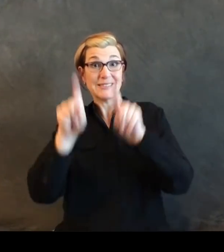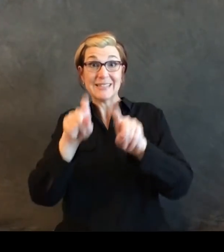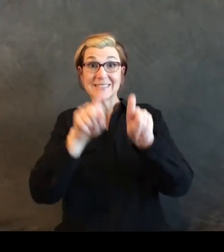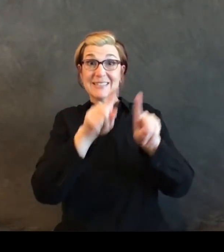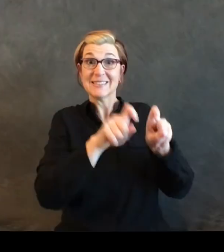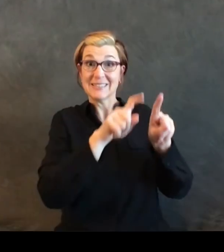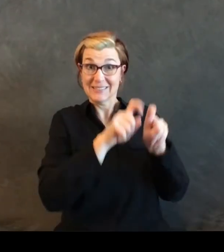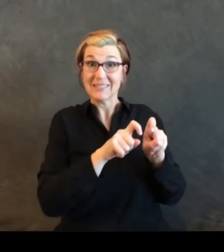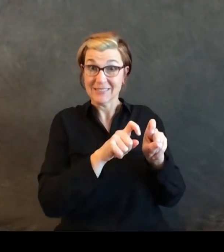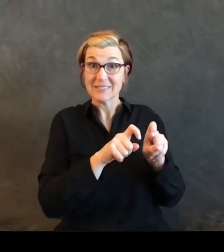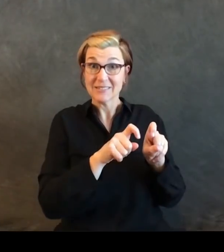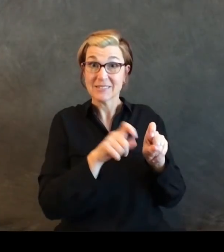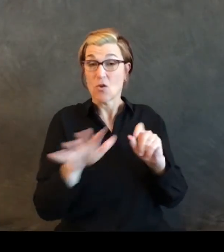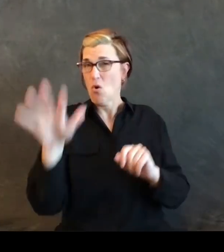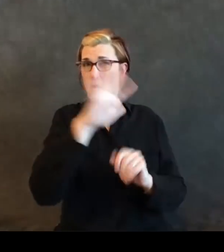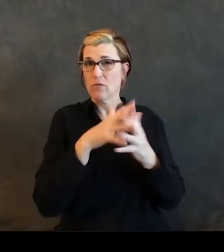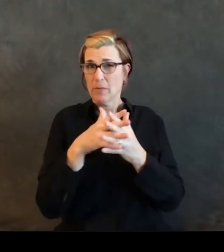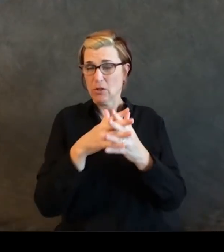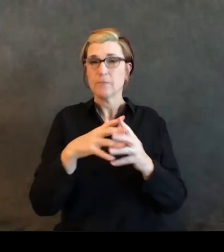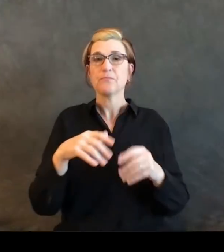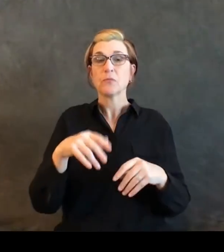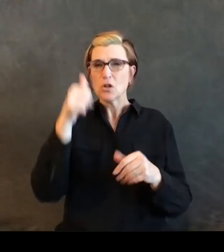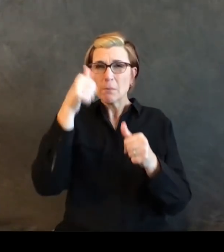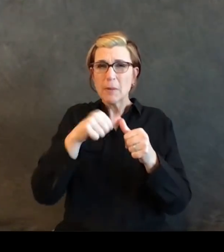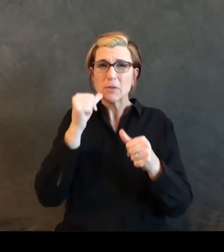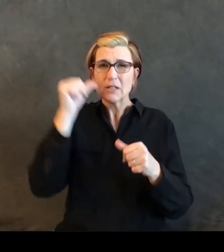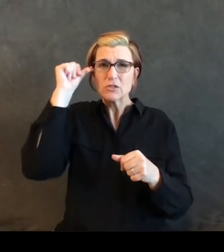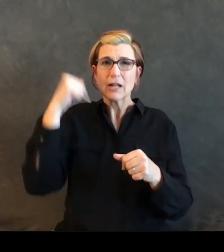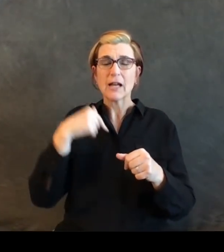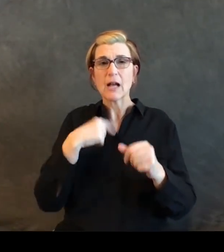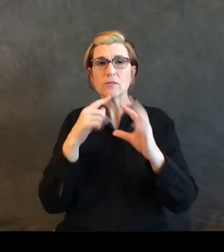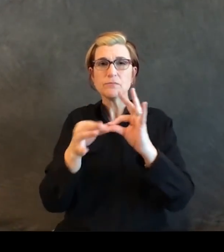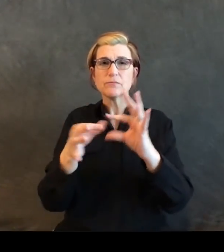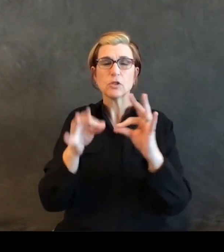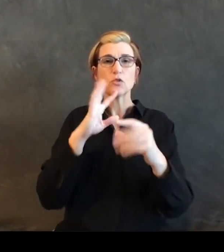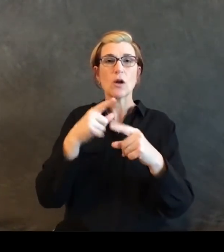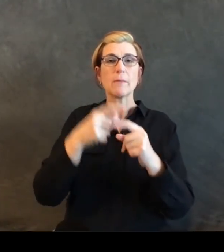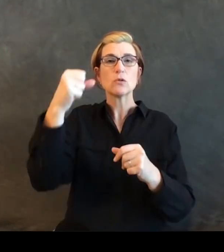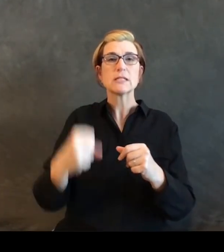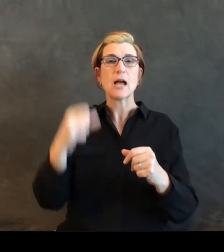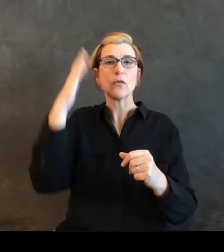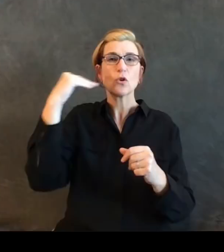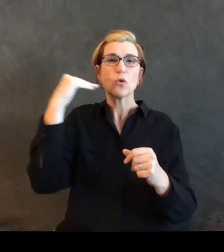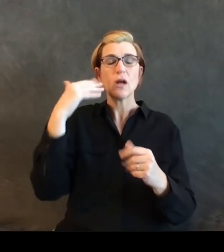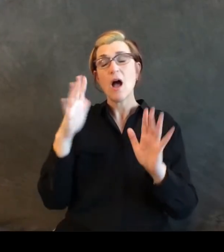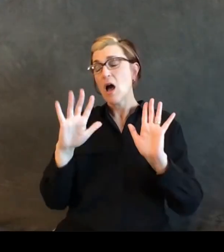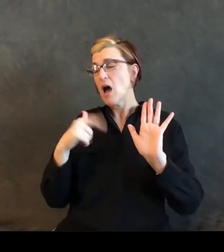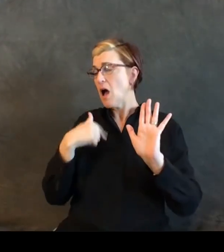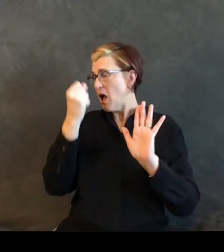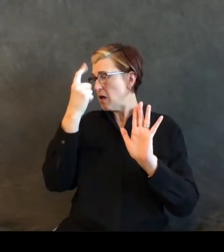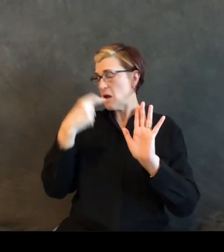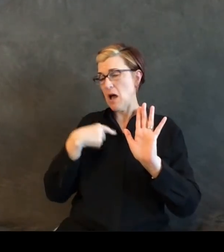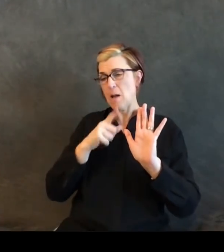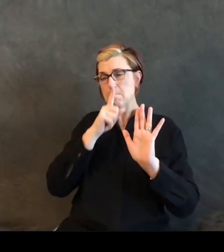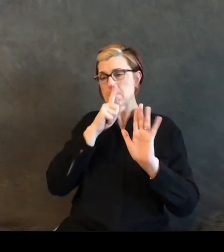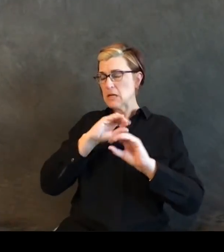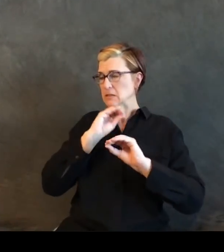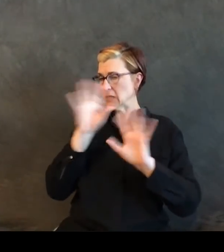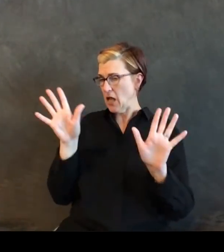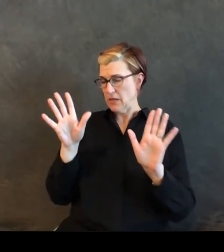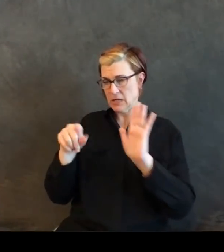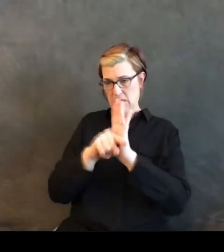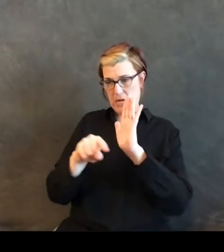that in South Korea, this is not a knock in any way, because I just spoke with President Moon. We had a very good conversation